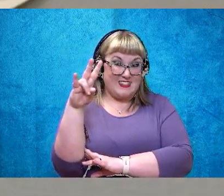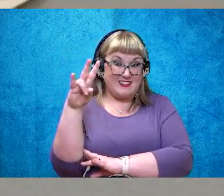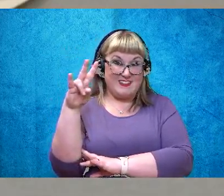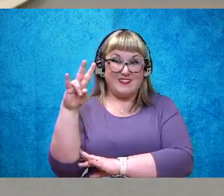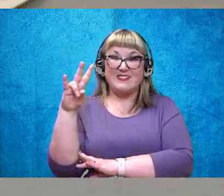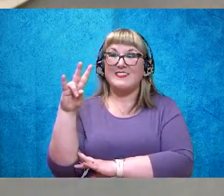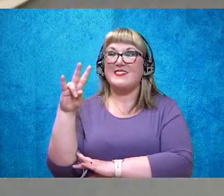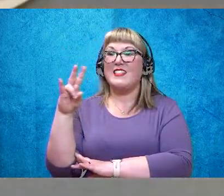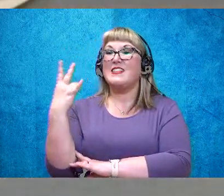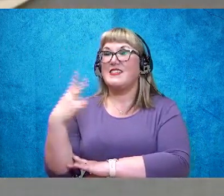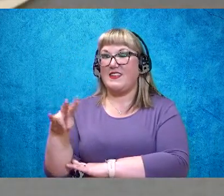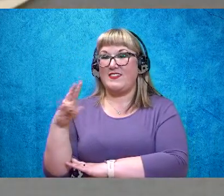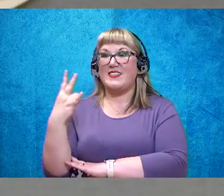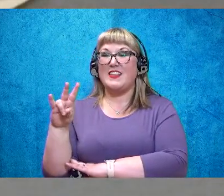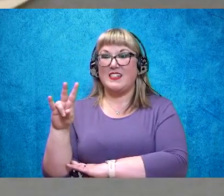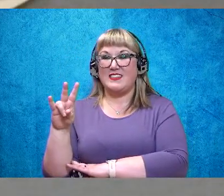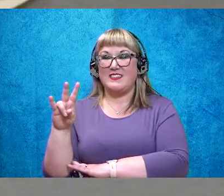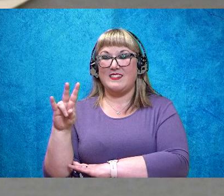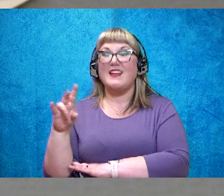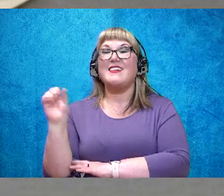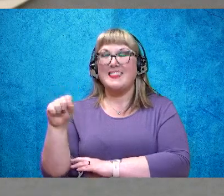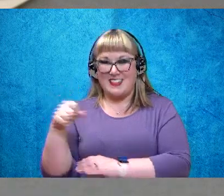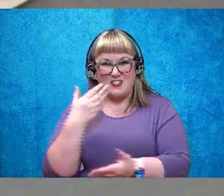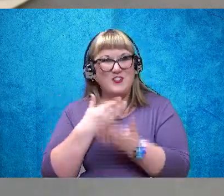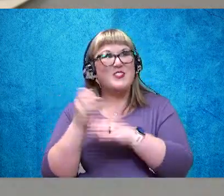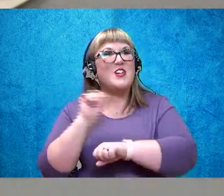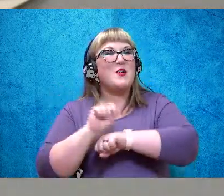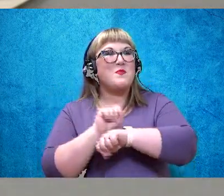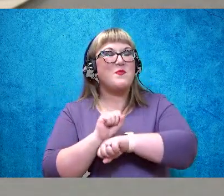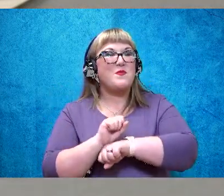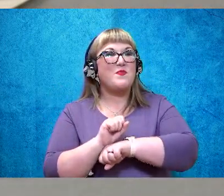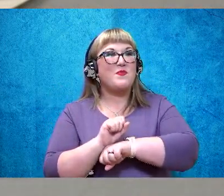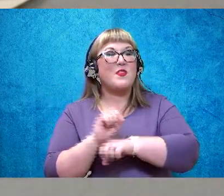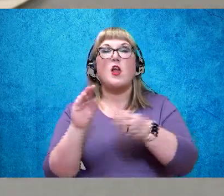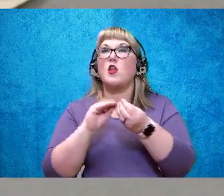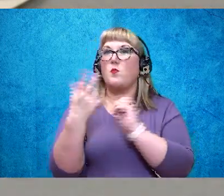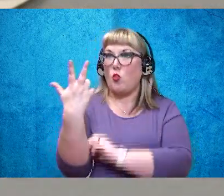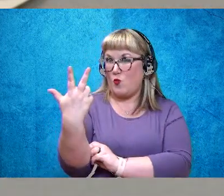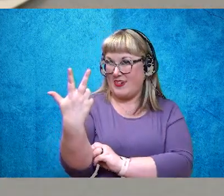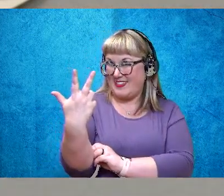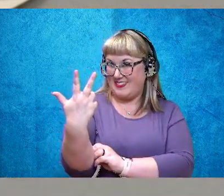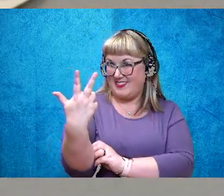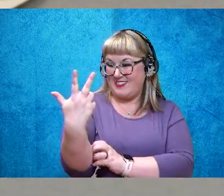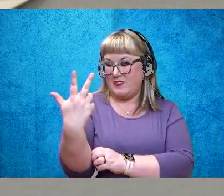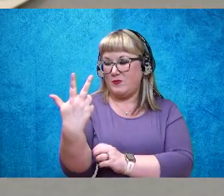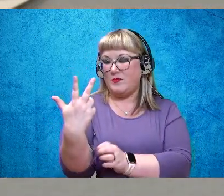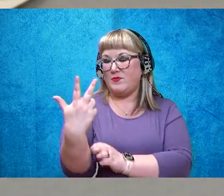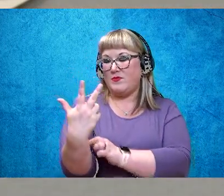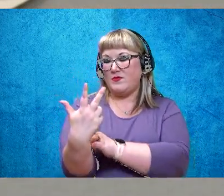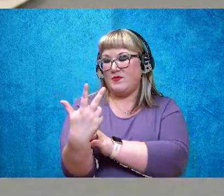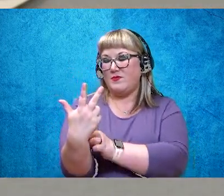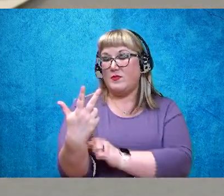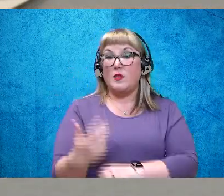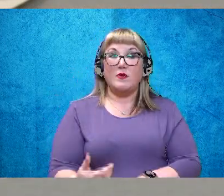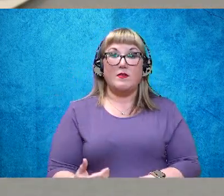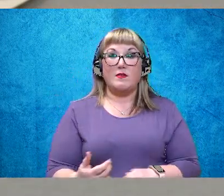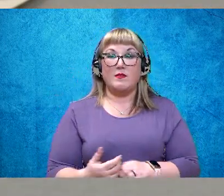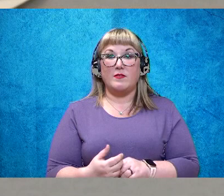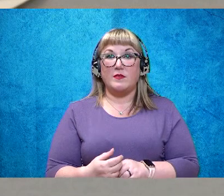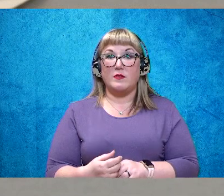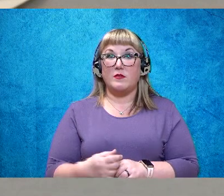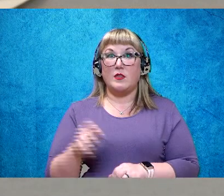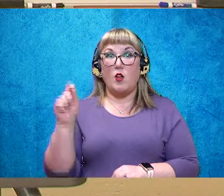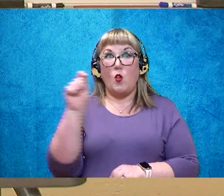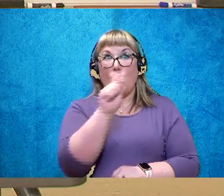Number 17, great job. Number 3. We like to say, around